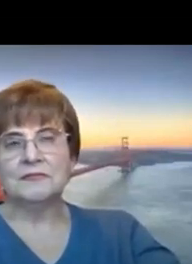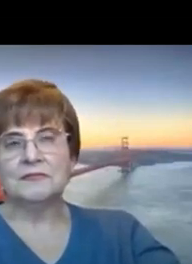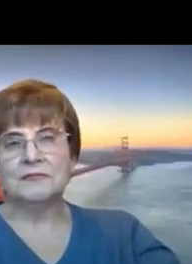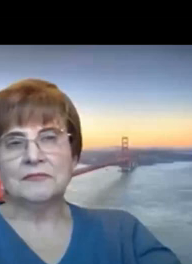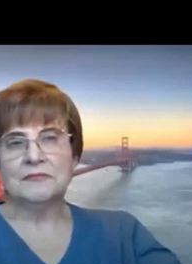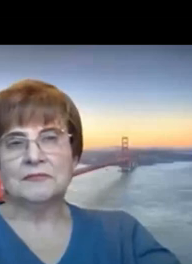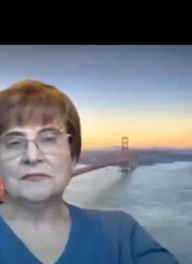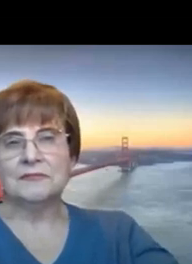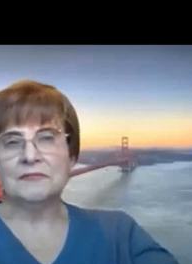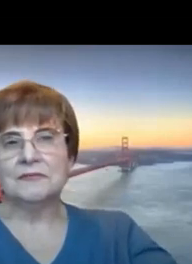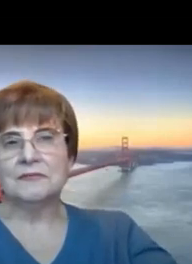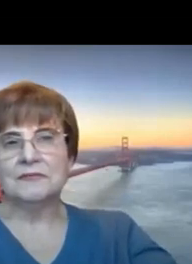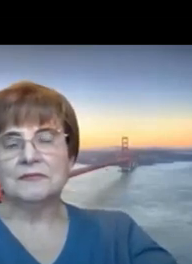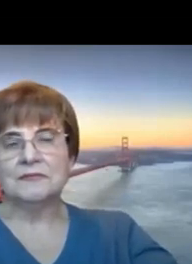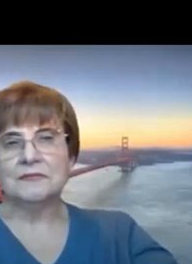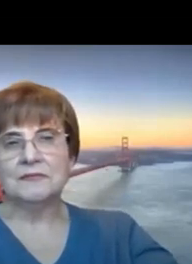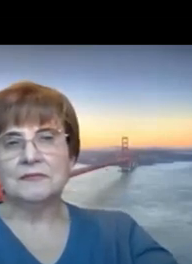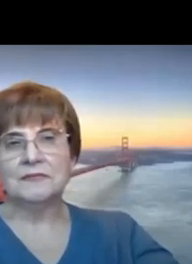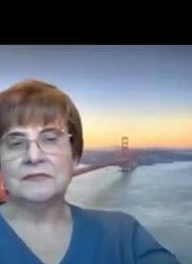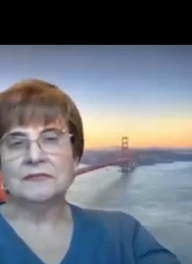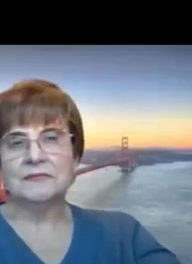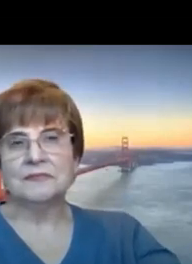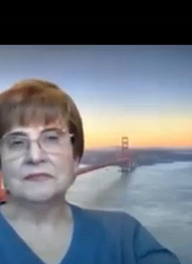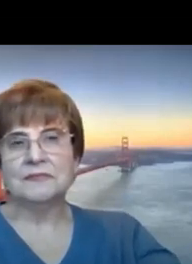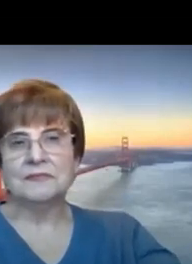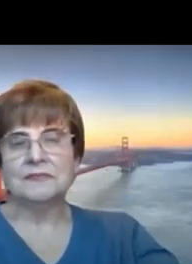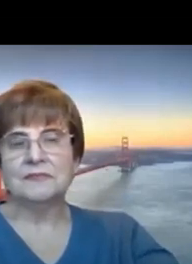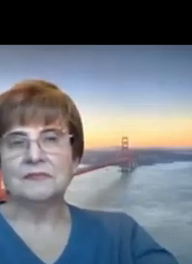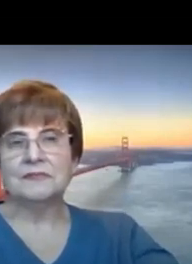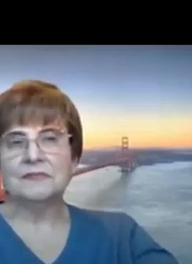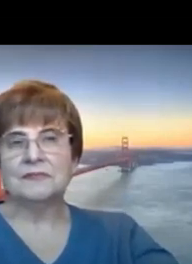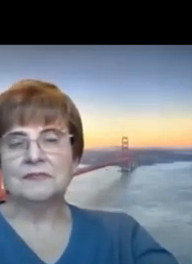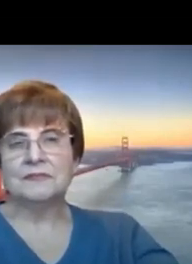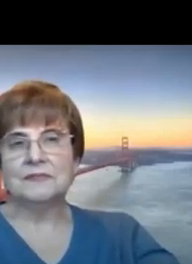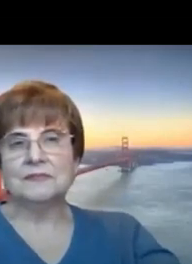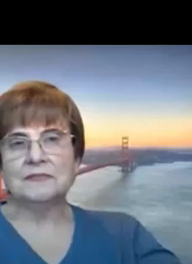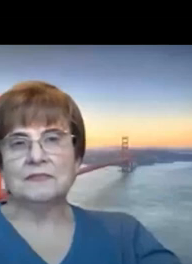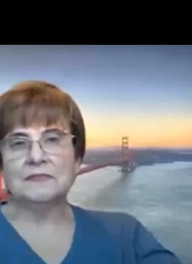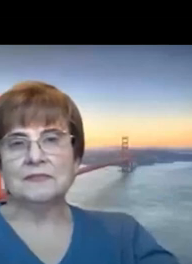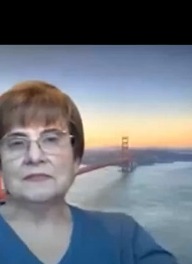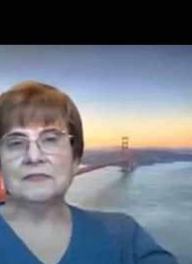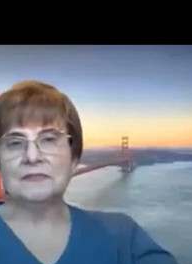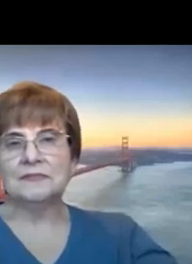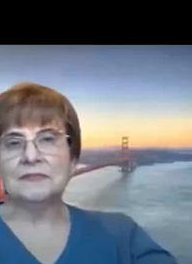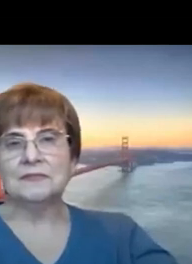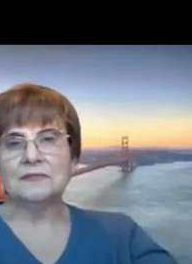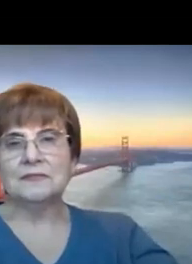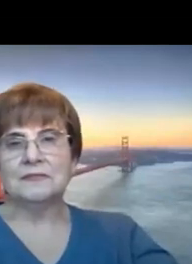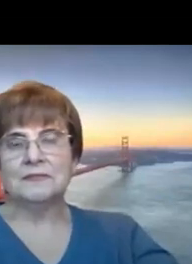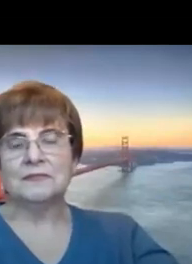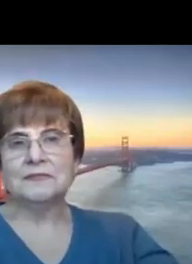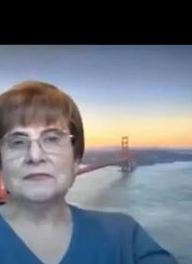come and start talking to them about it, or when we do our presentations and training, it kind of makes them think about it